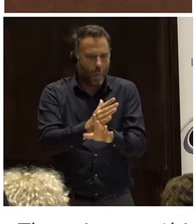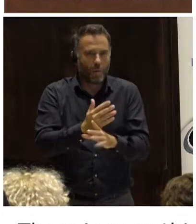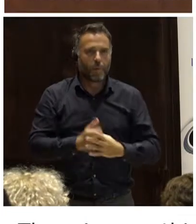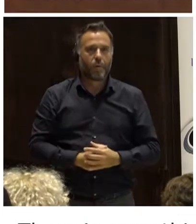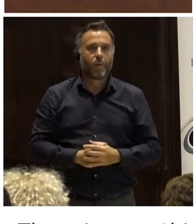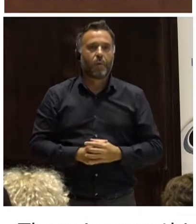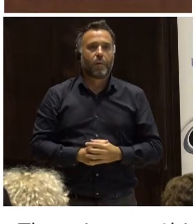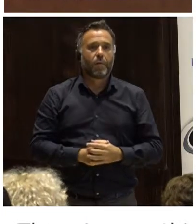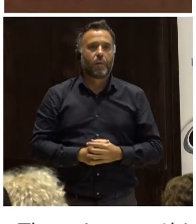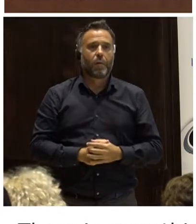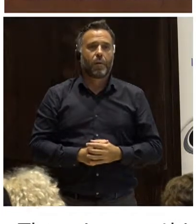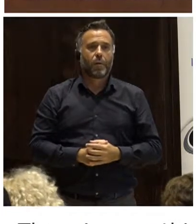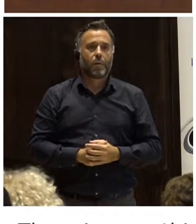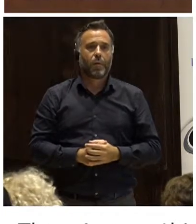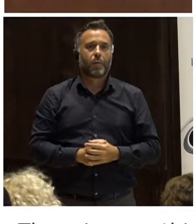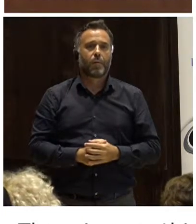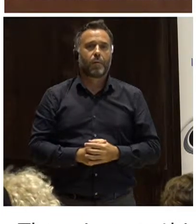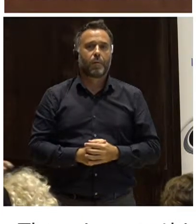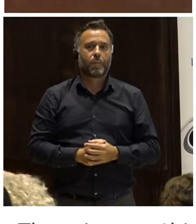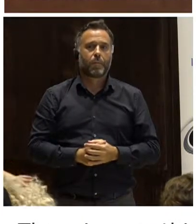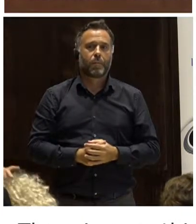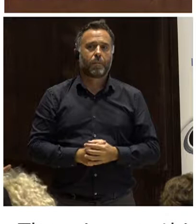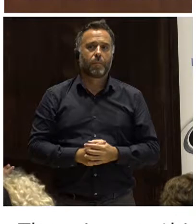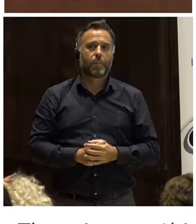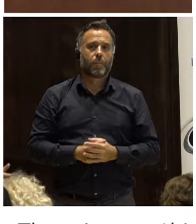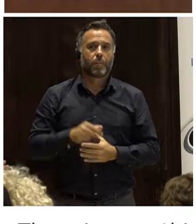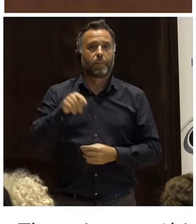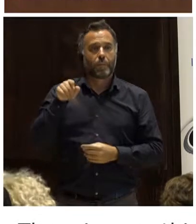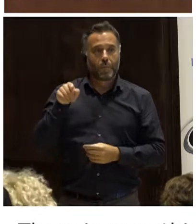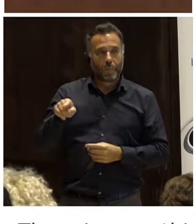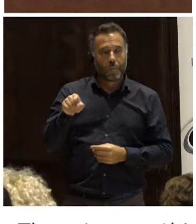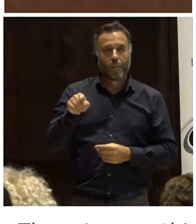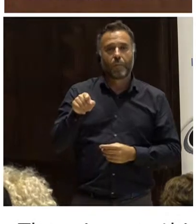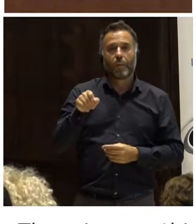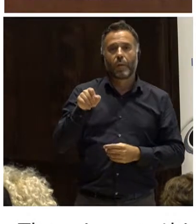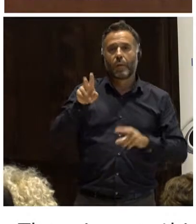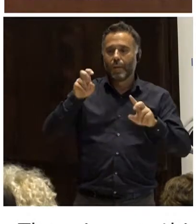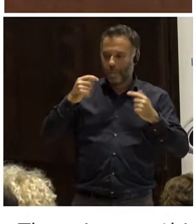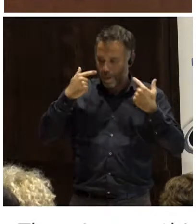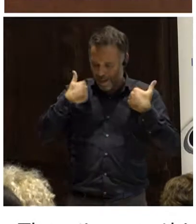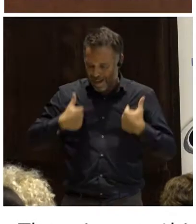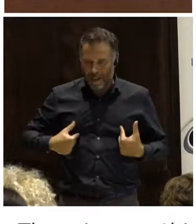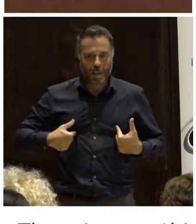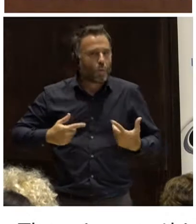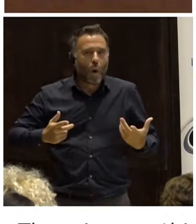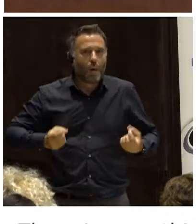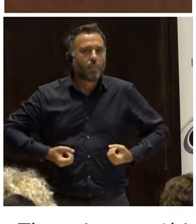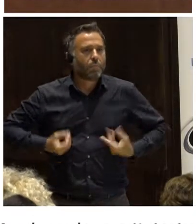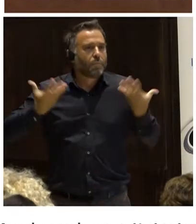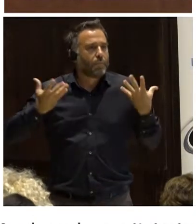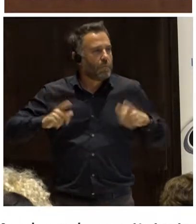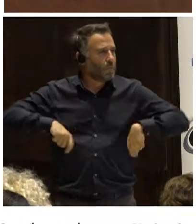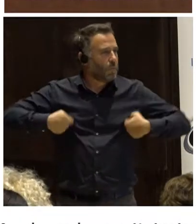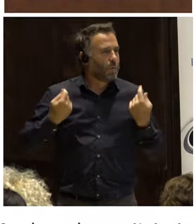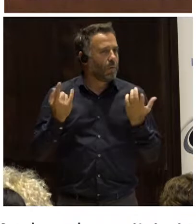important also from a biological point of view. We are not sure, but it could be. Why it is